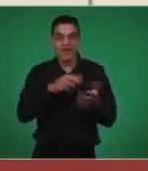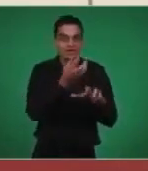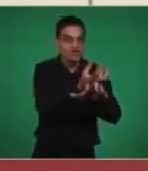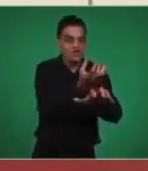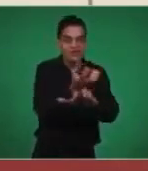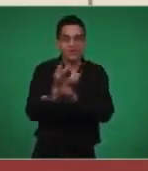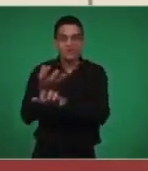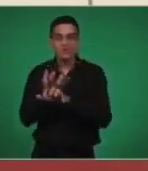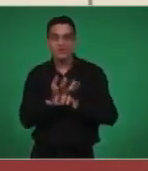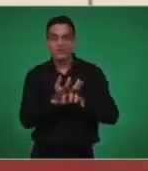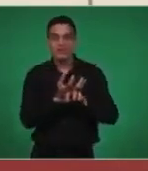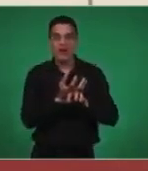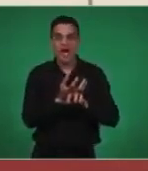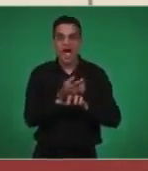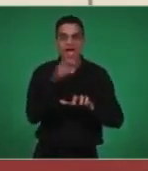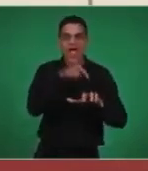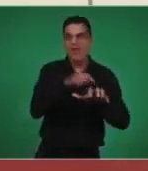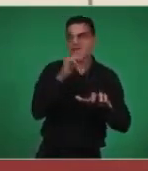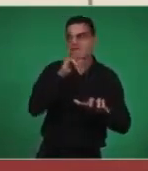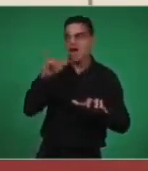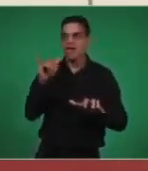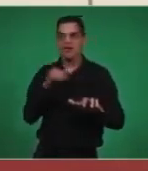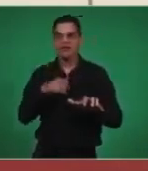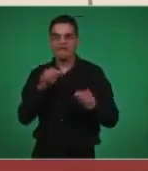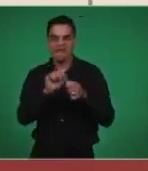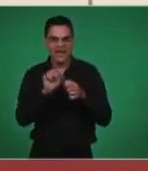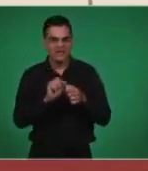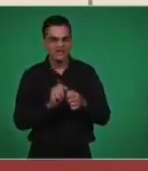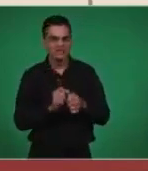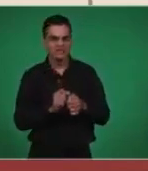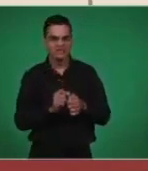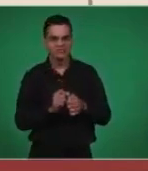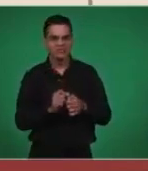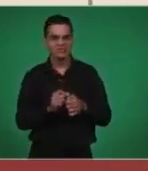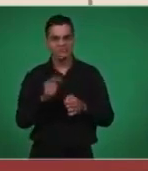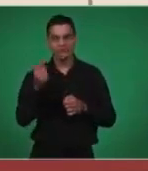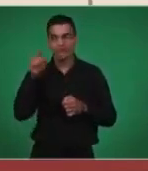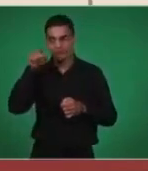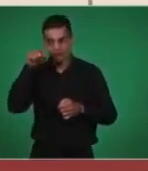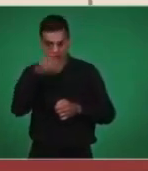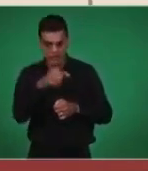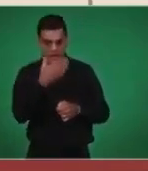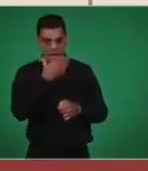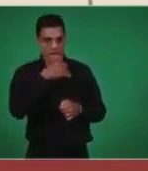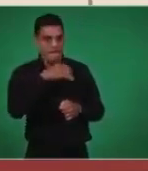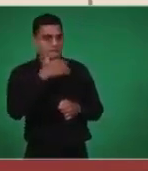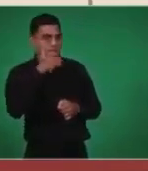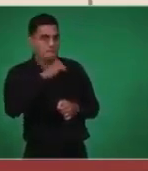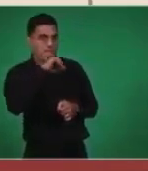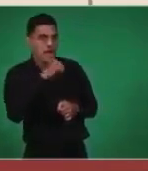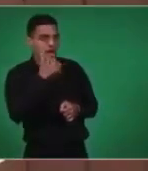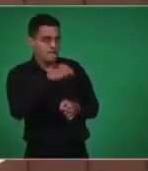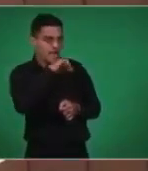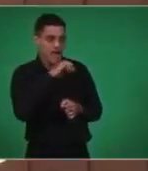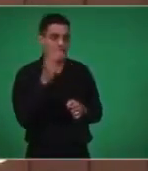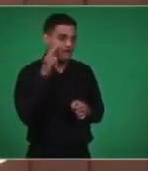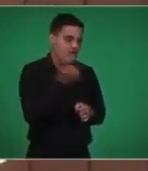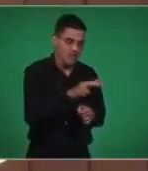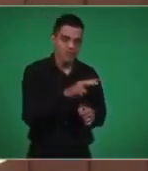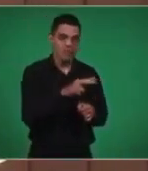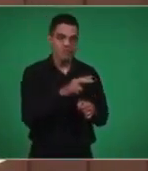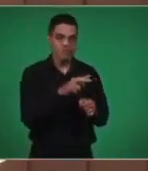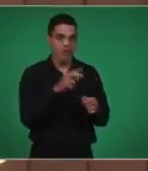from several subjects. But they said that they have done everything. Have you sit down? Did you sit